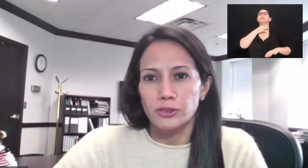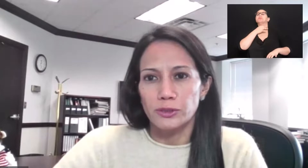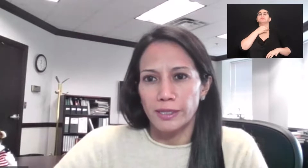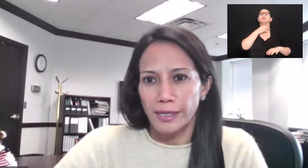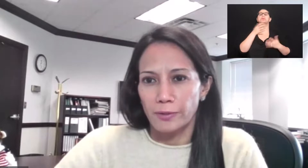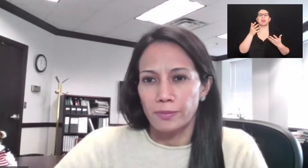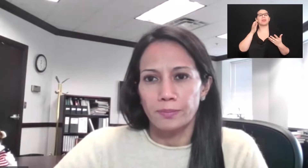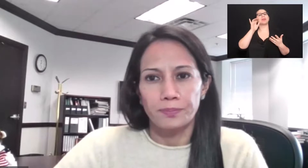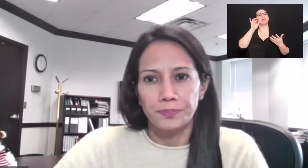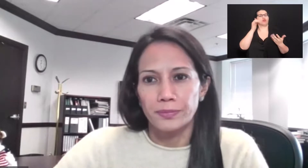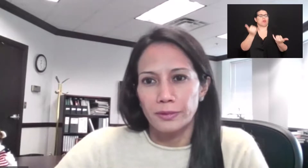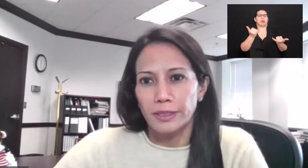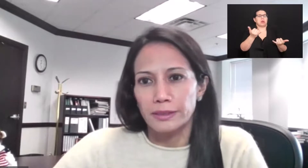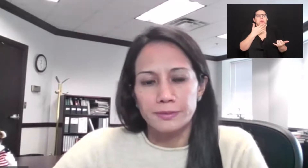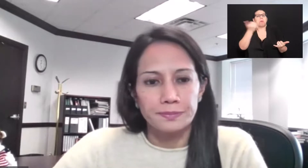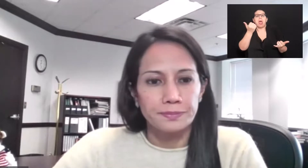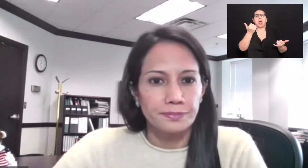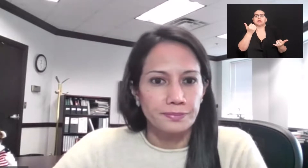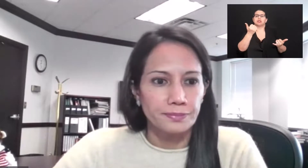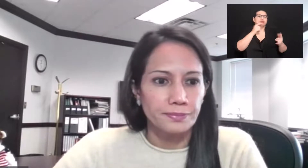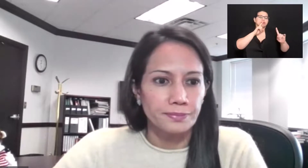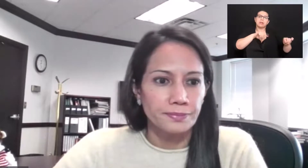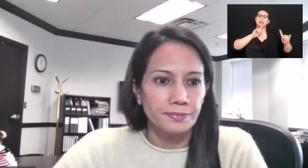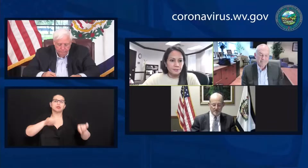to approach it right now. Thanks.